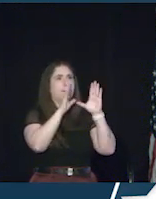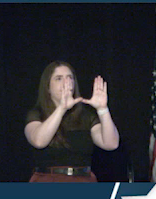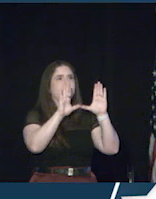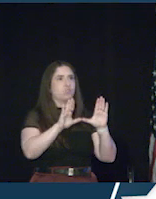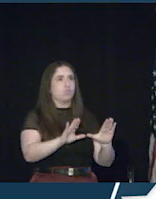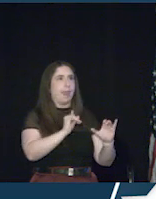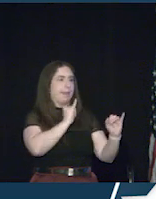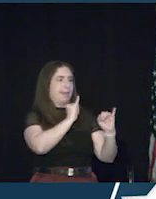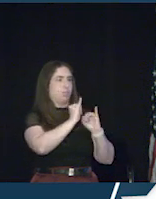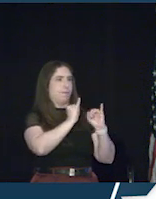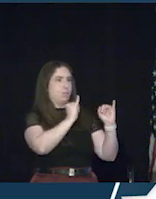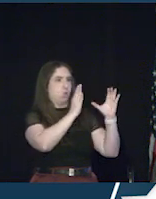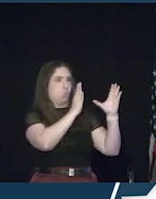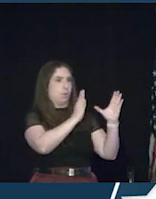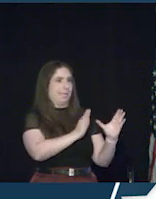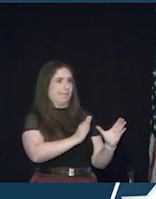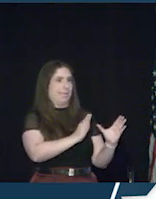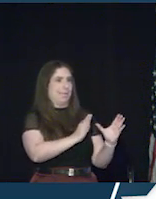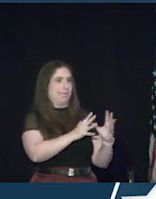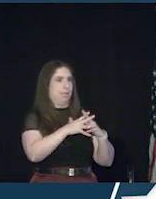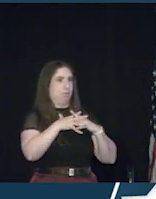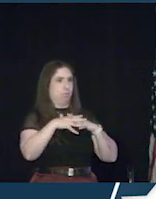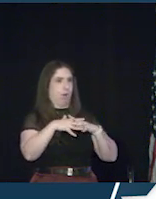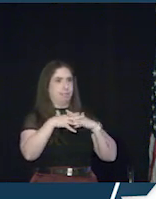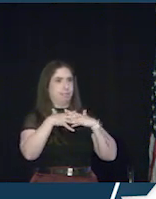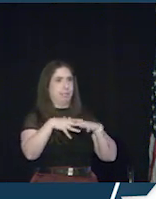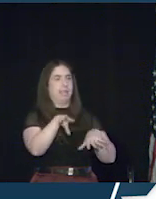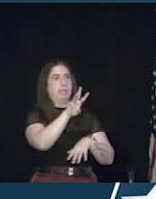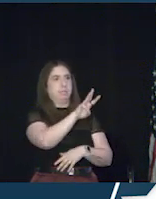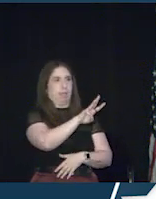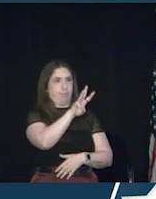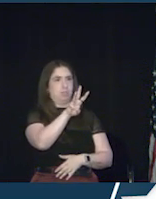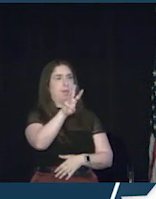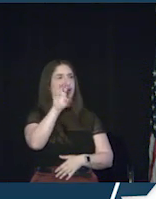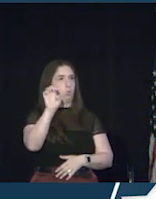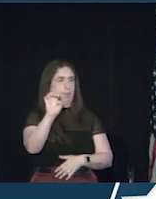WWE of, I would say,